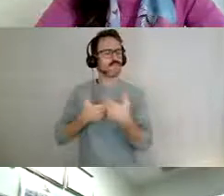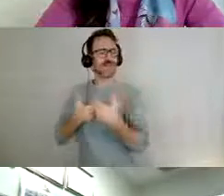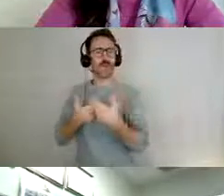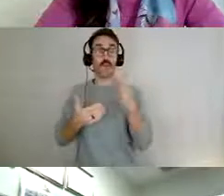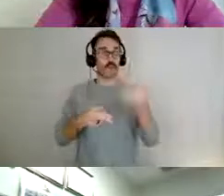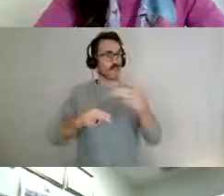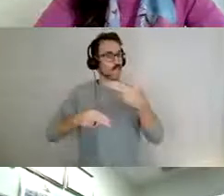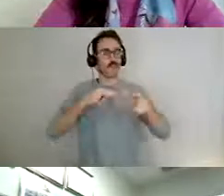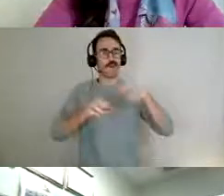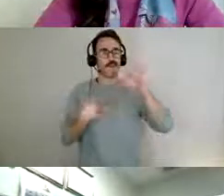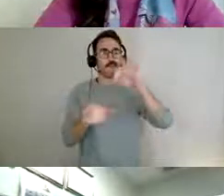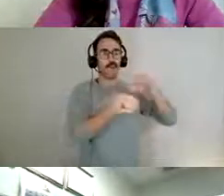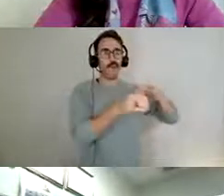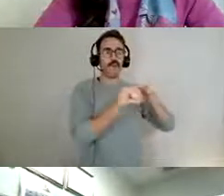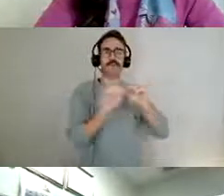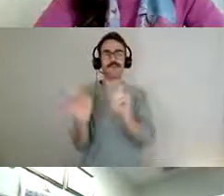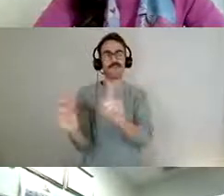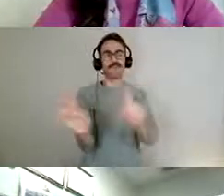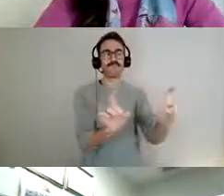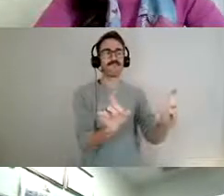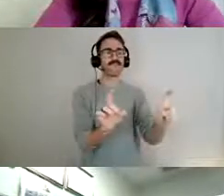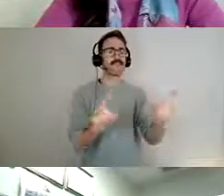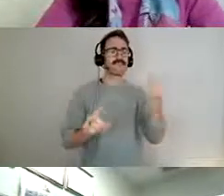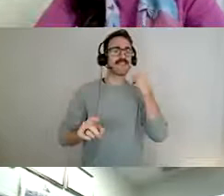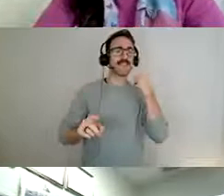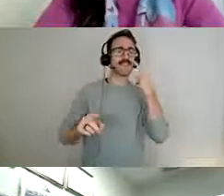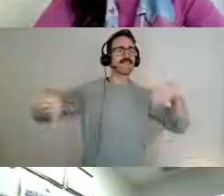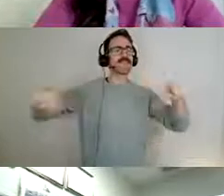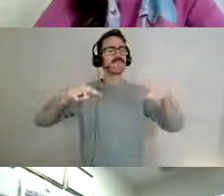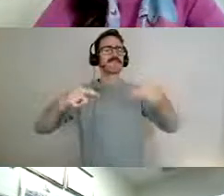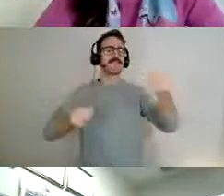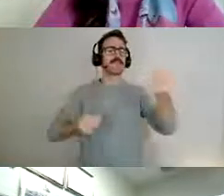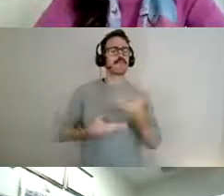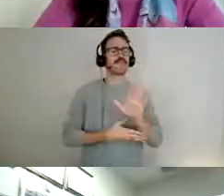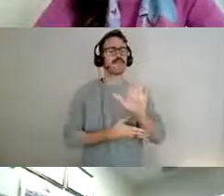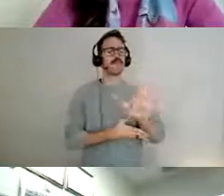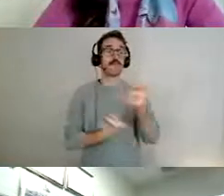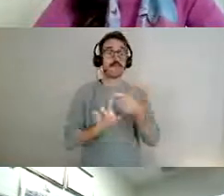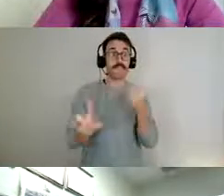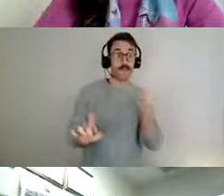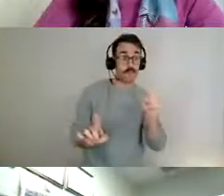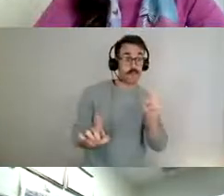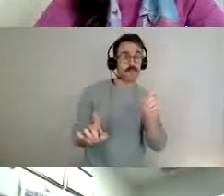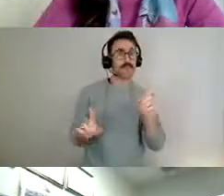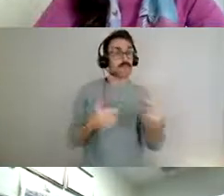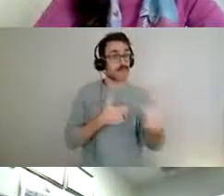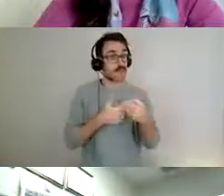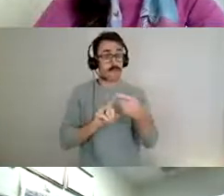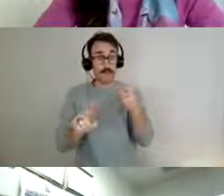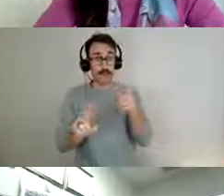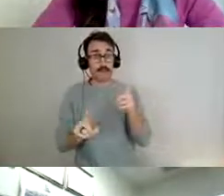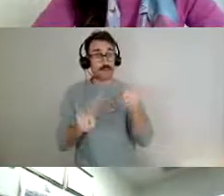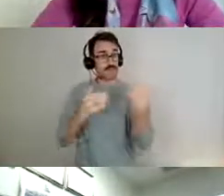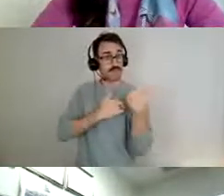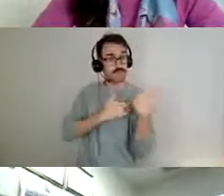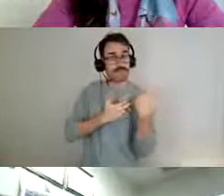really quickly to see if, tell us a little bit about you. You know, where are you from? Are you a service